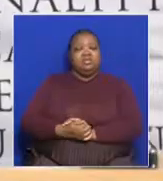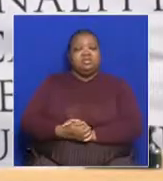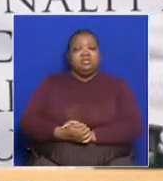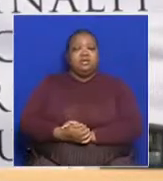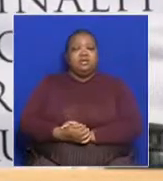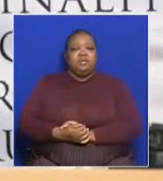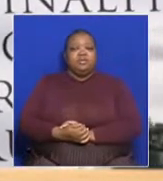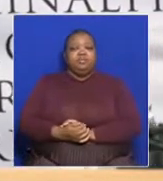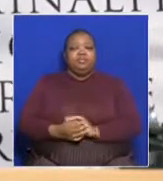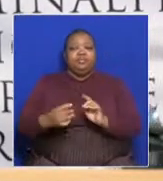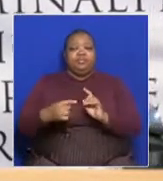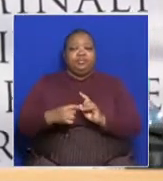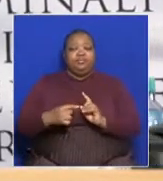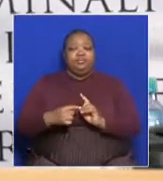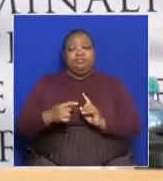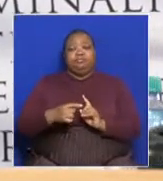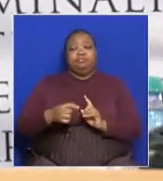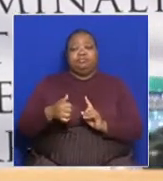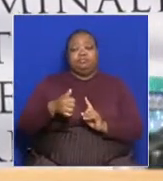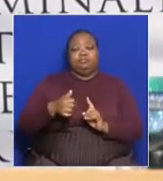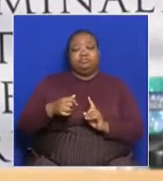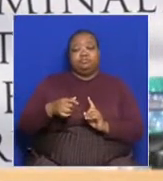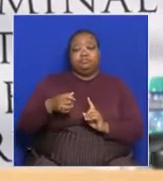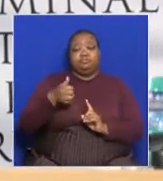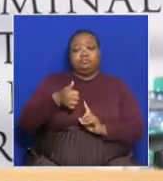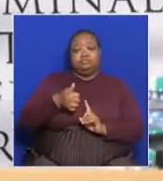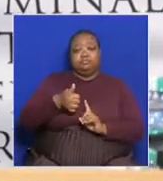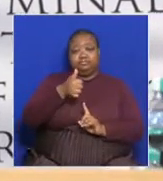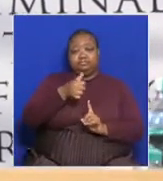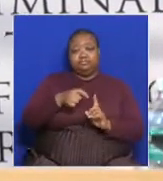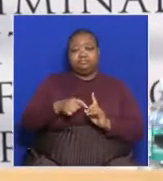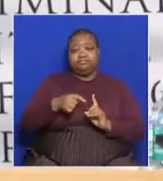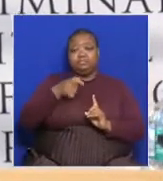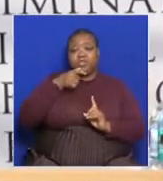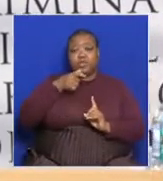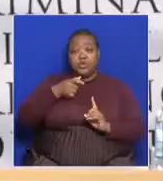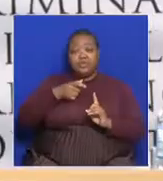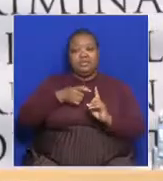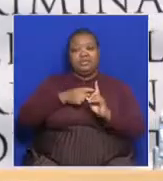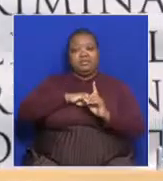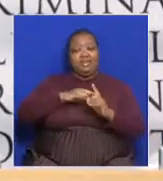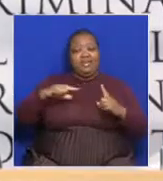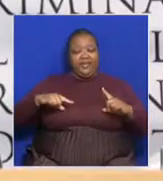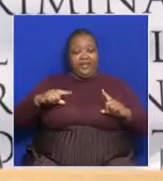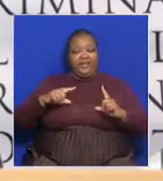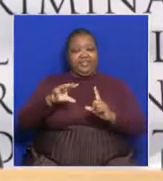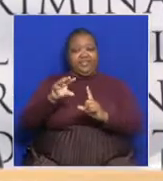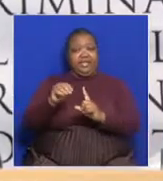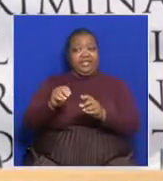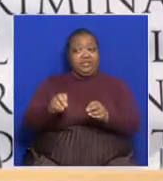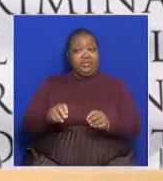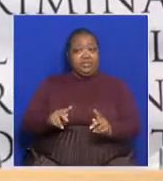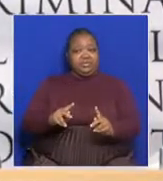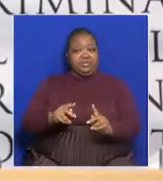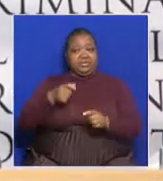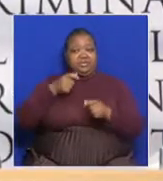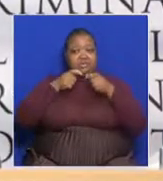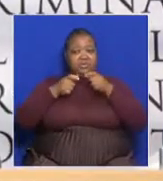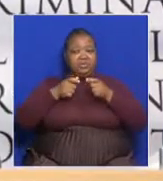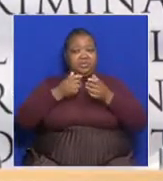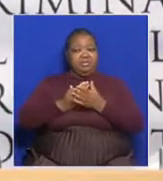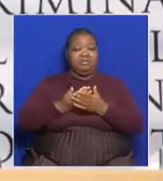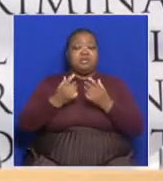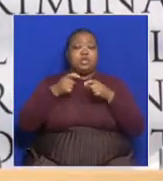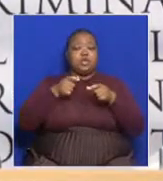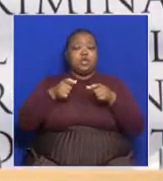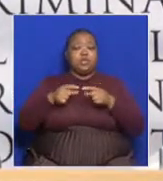make comments because he had requested that he be given an opportunity. And thereafter, once he's done with his comments, then Commissioner, you can